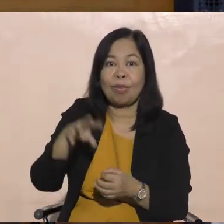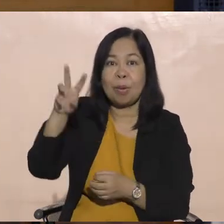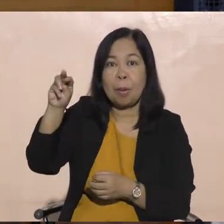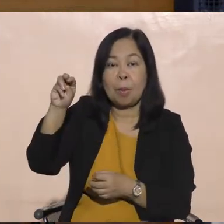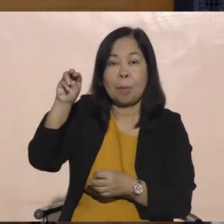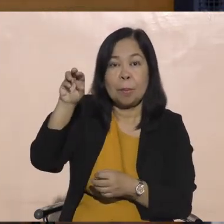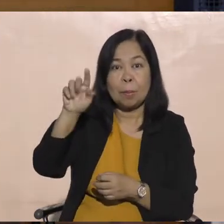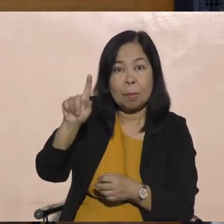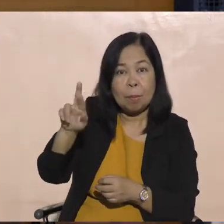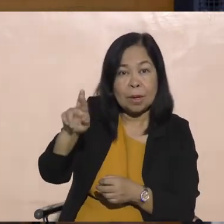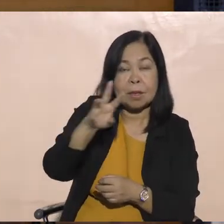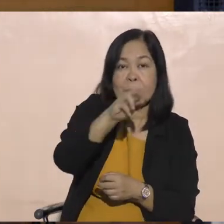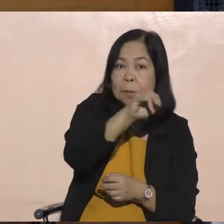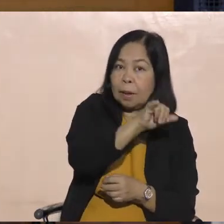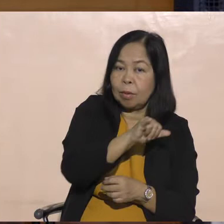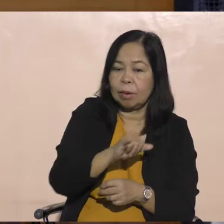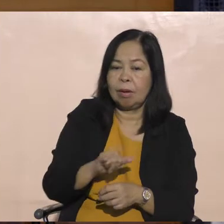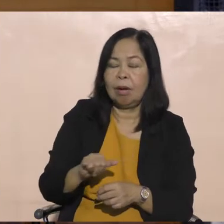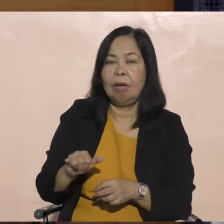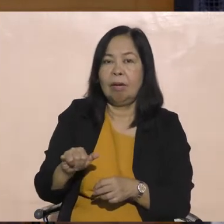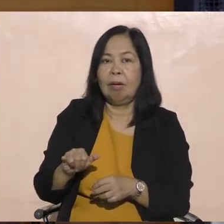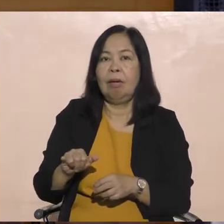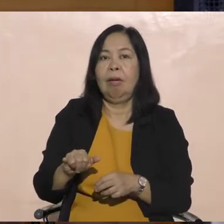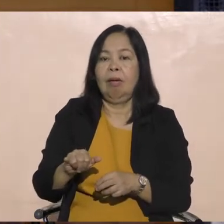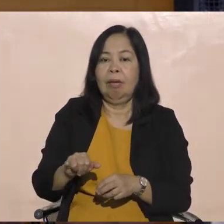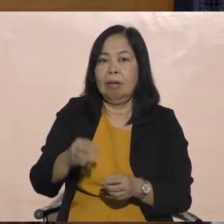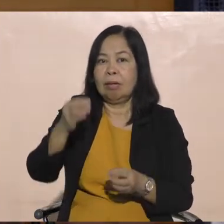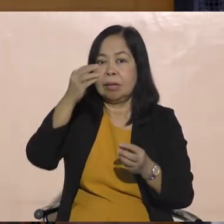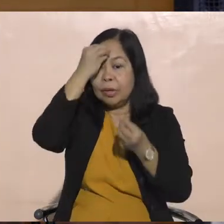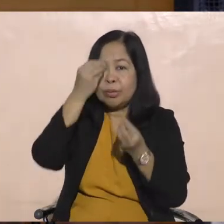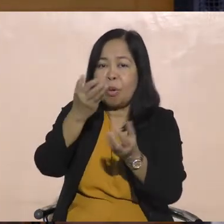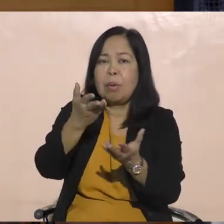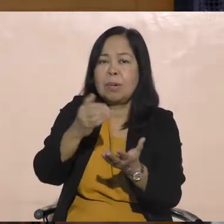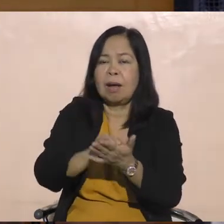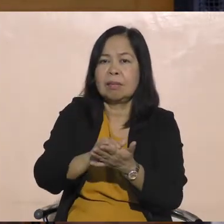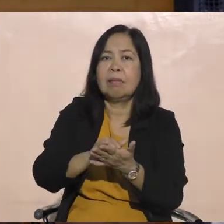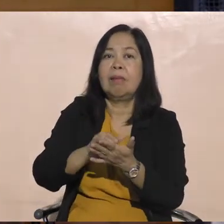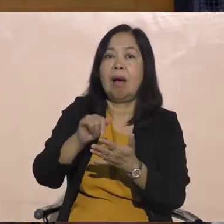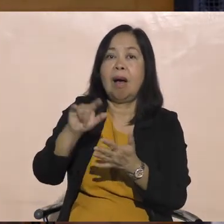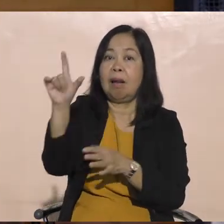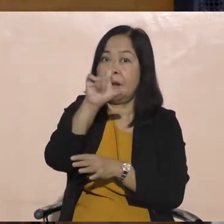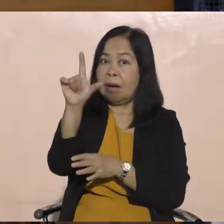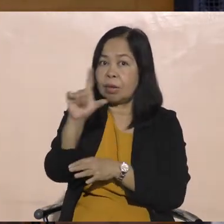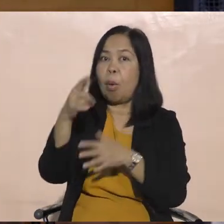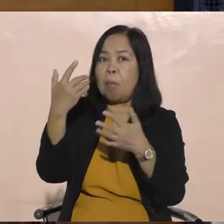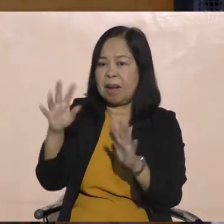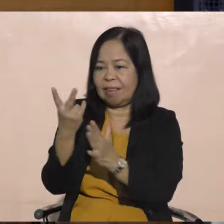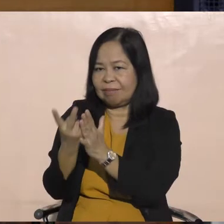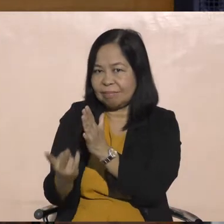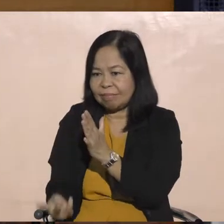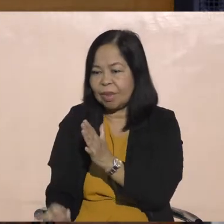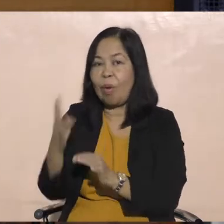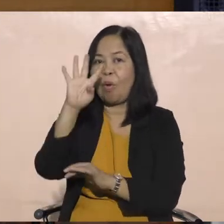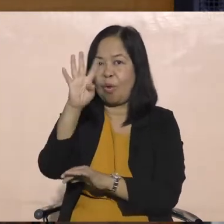been in the tomb for 4 days. Masiding ningad to na sa mga igsunan sa Bethany, ang dapit ni